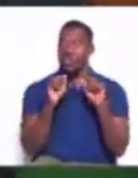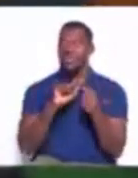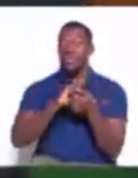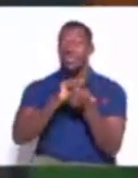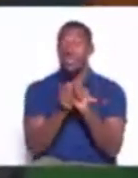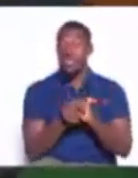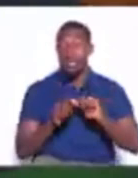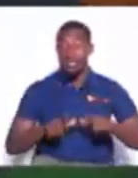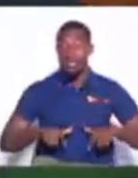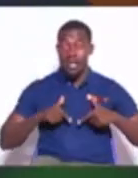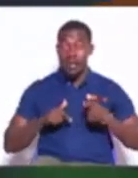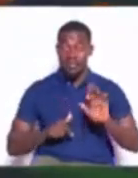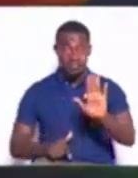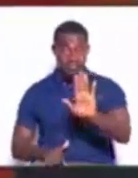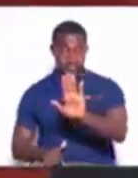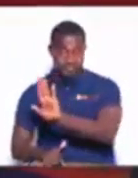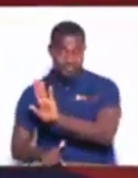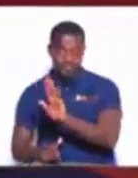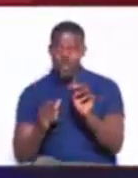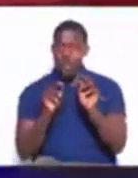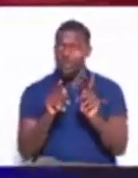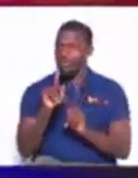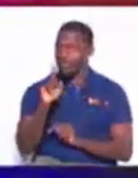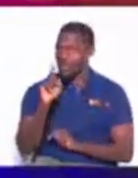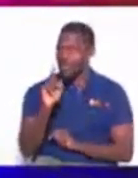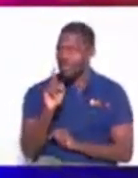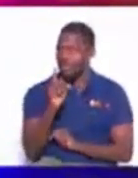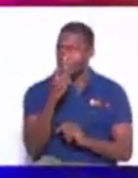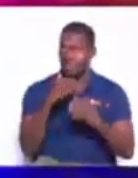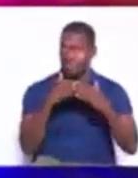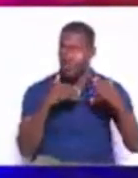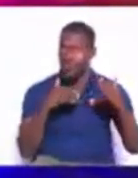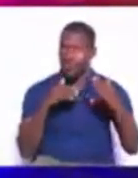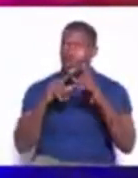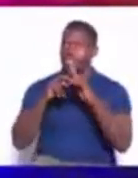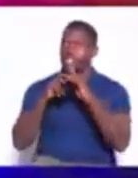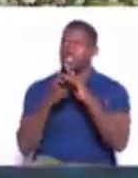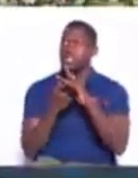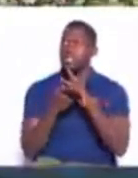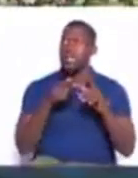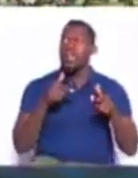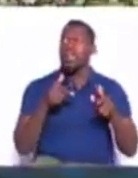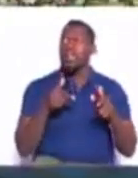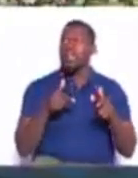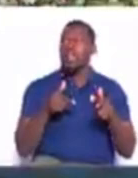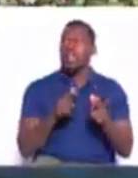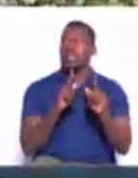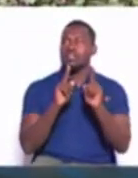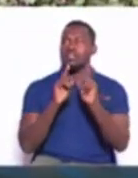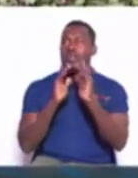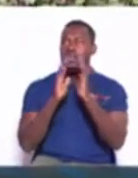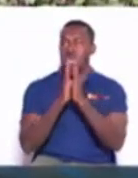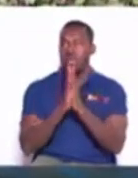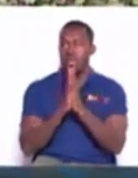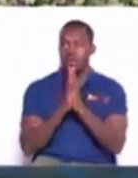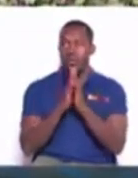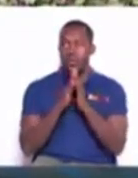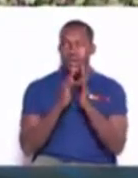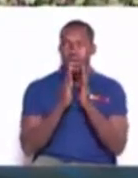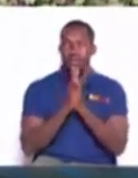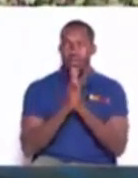in your life. Let's bow our heads and pray as we go into our presentation for tonight. Father in